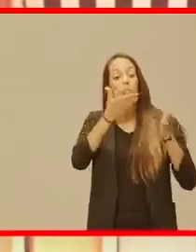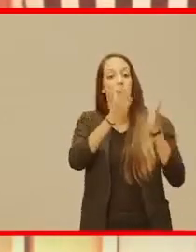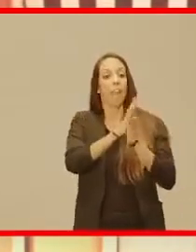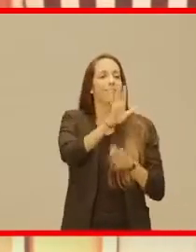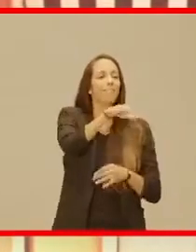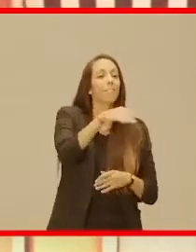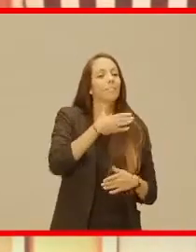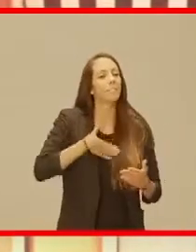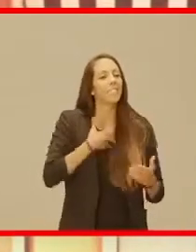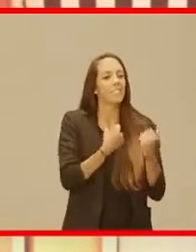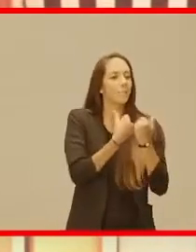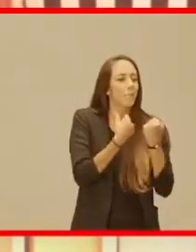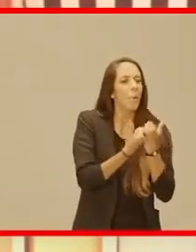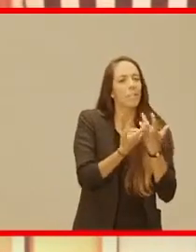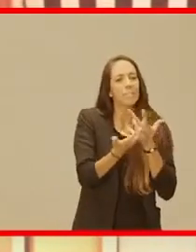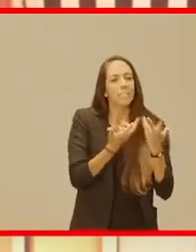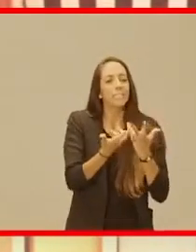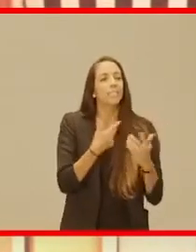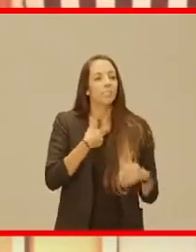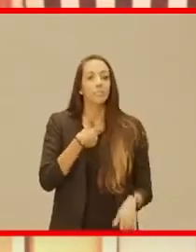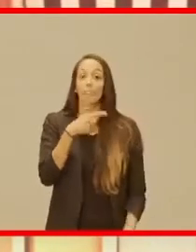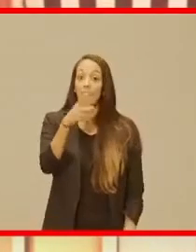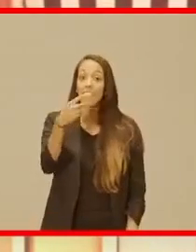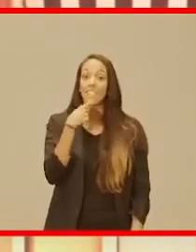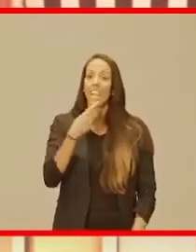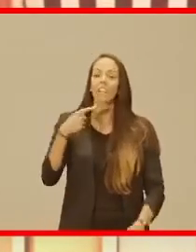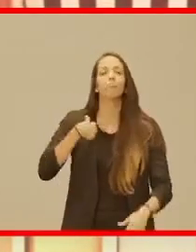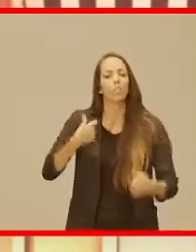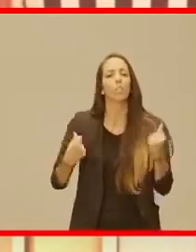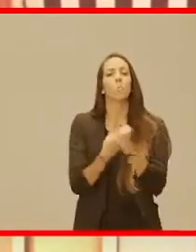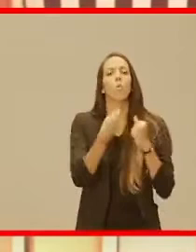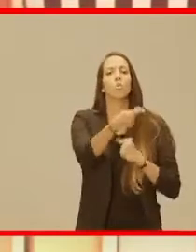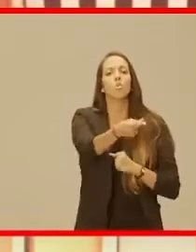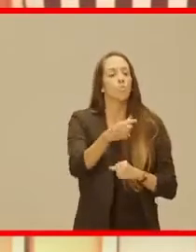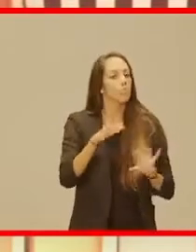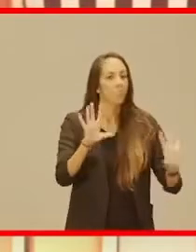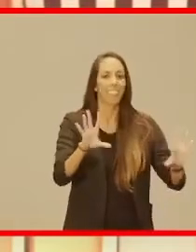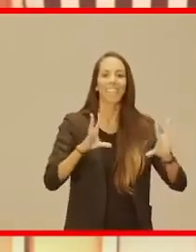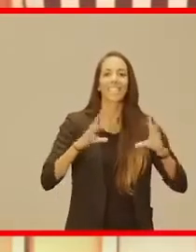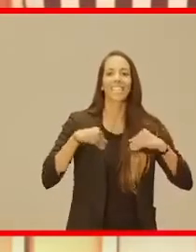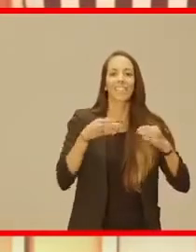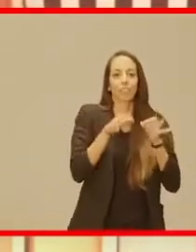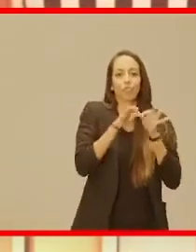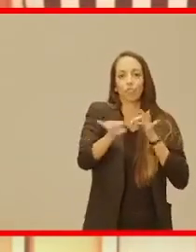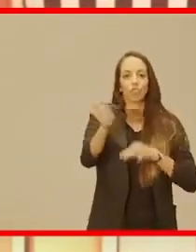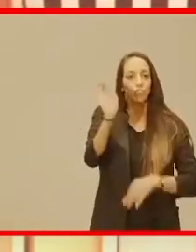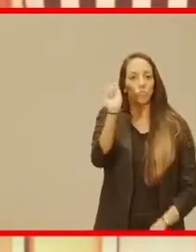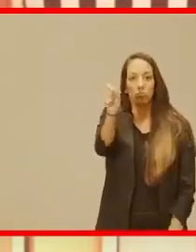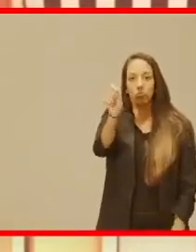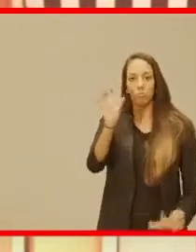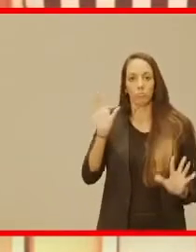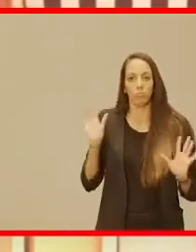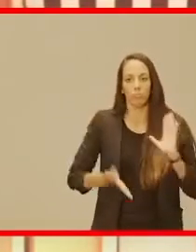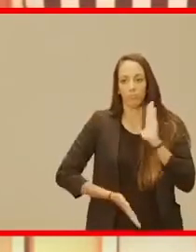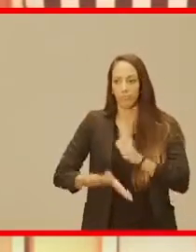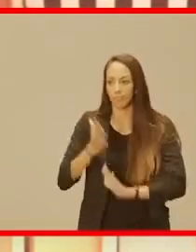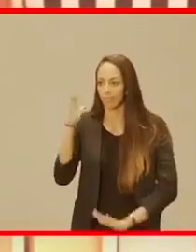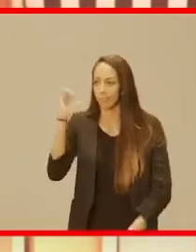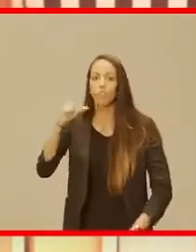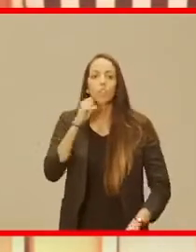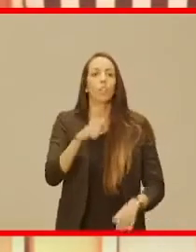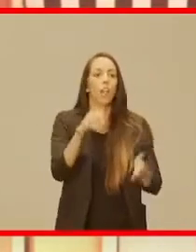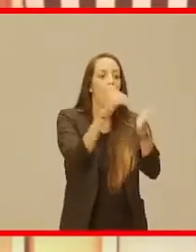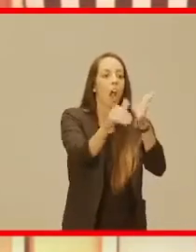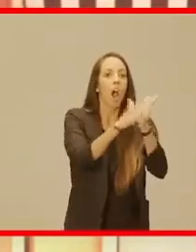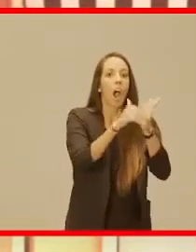and and they say, I'm supporting you, awesome, get the meeting, and it doesn't, you don't have to, continue to go over the